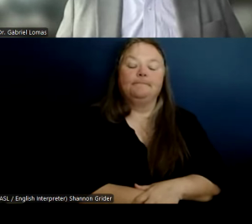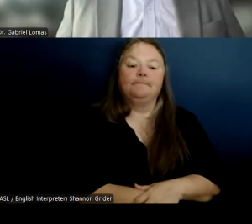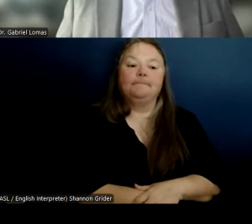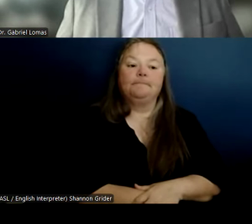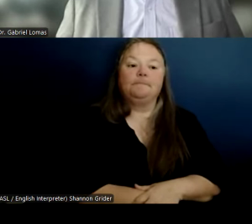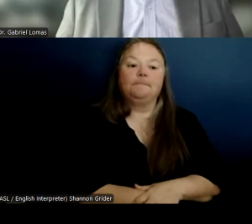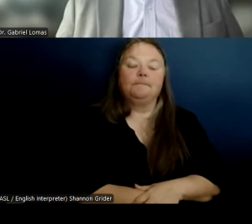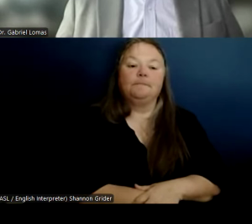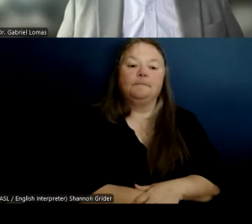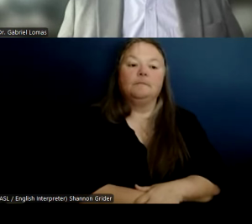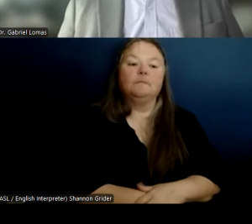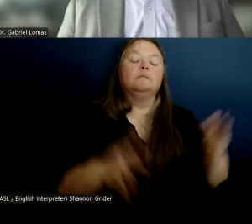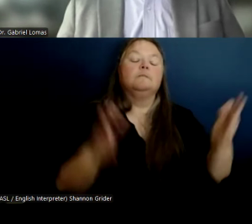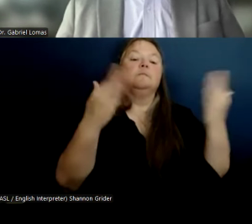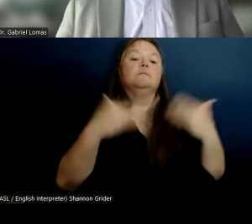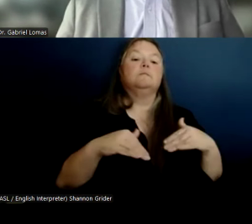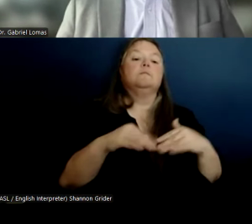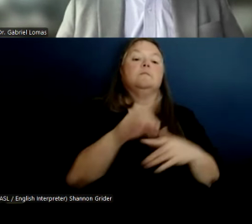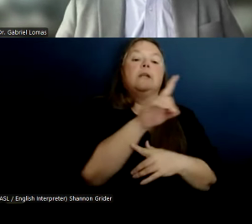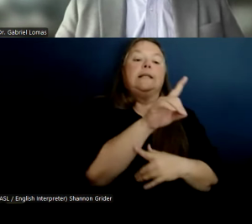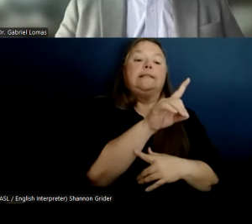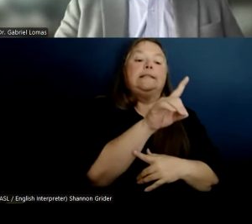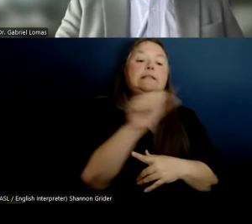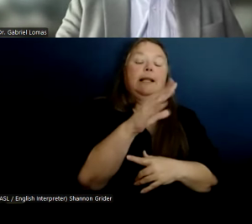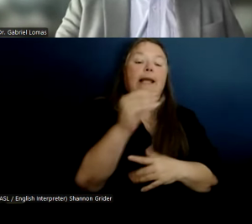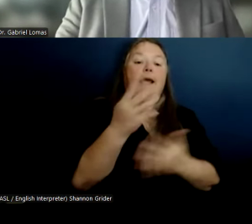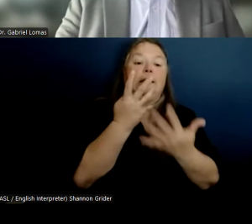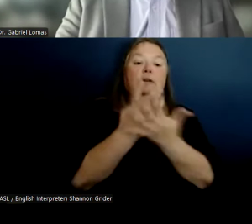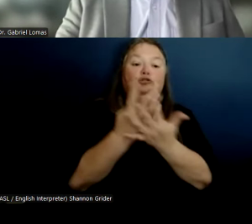disability and incarceration, the survey of inmates in 2016.